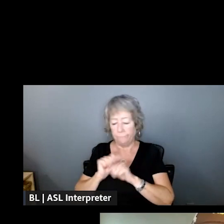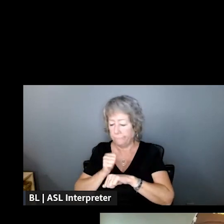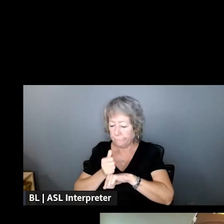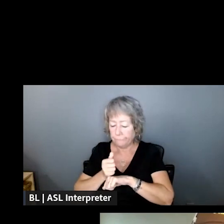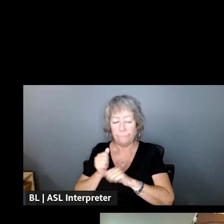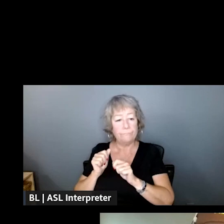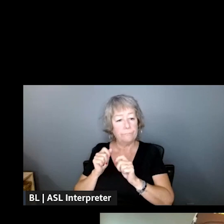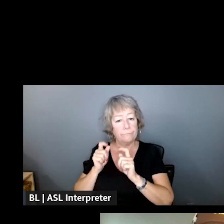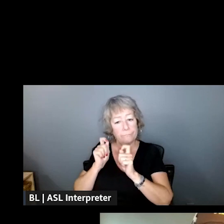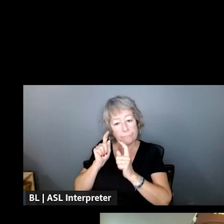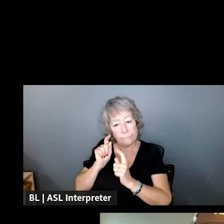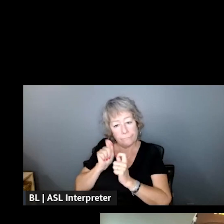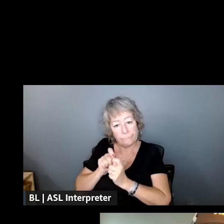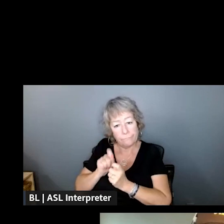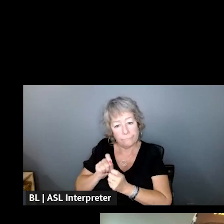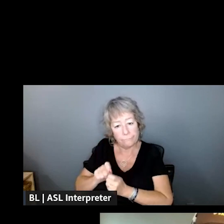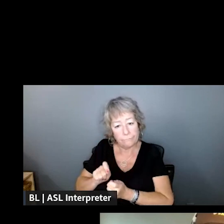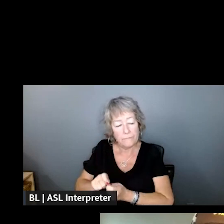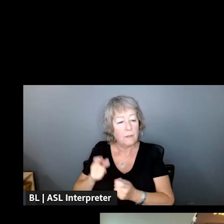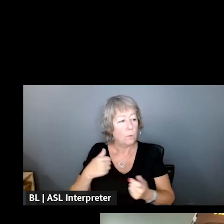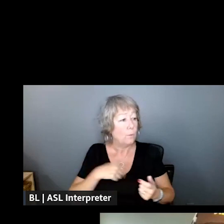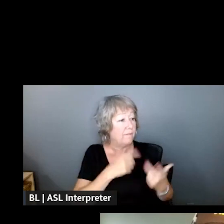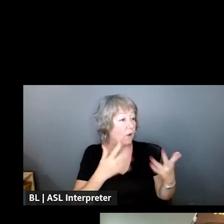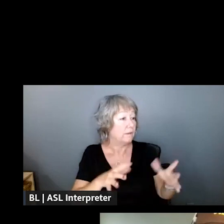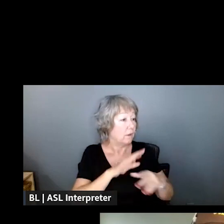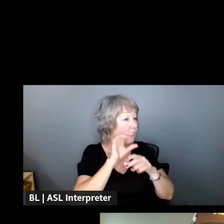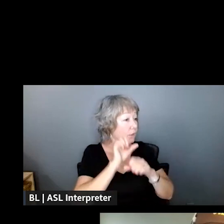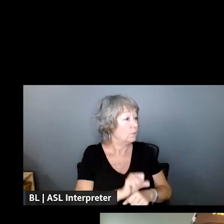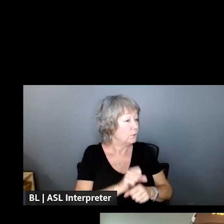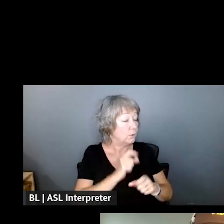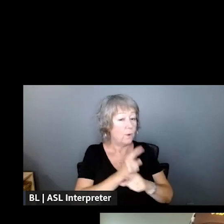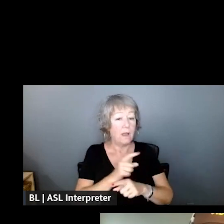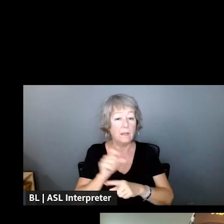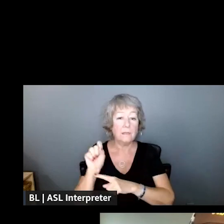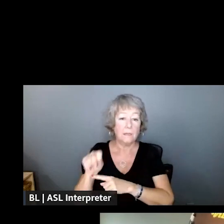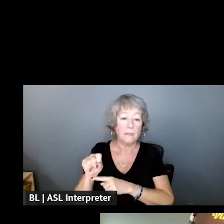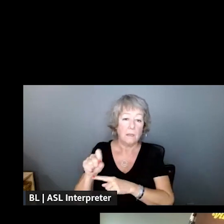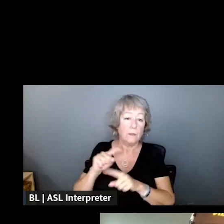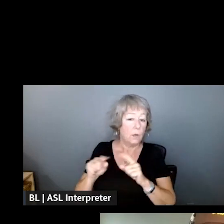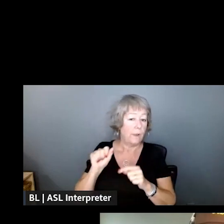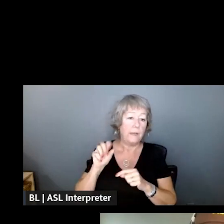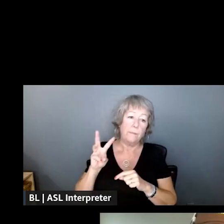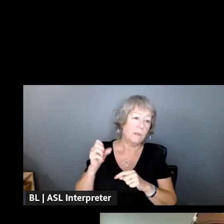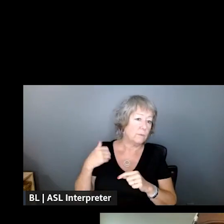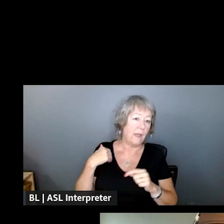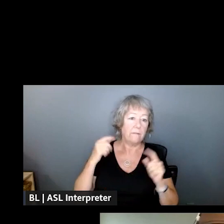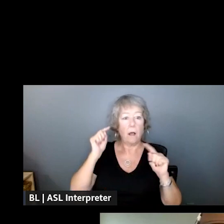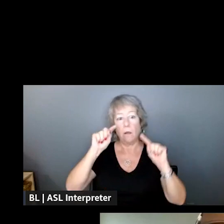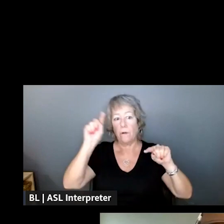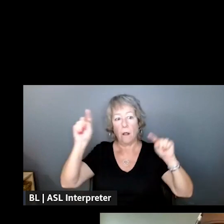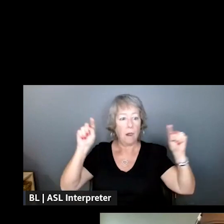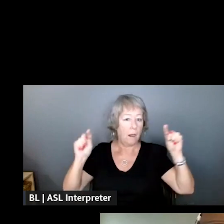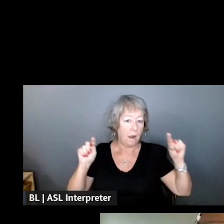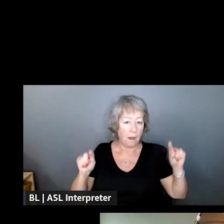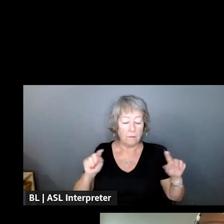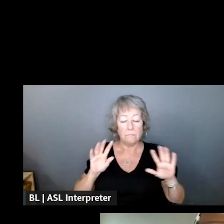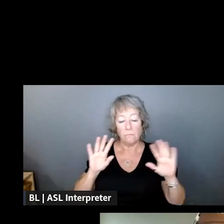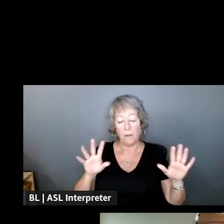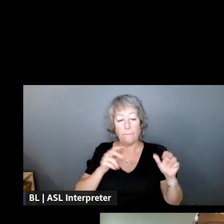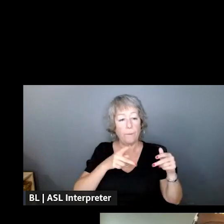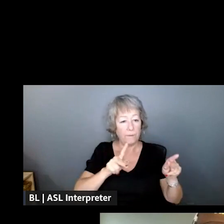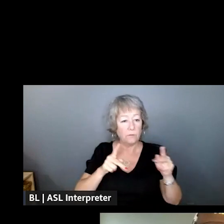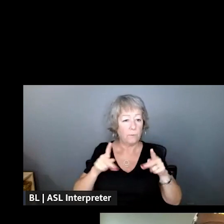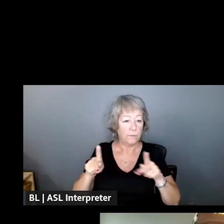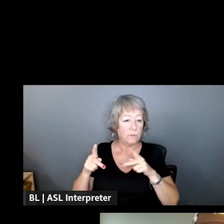how mechanisms we're all kind of elsewhere, used to, yeah, all over AWS. And that was, it gives